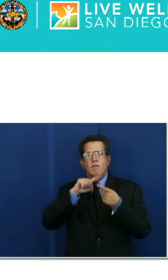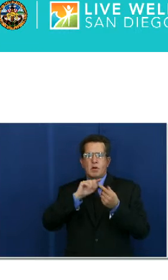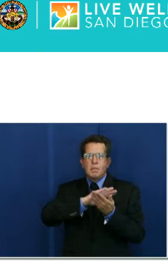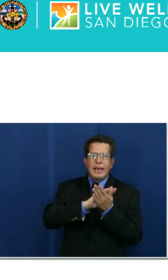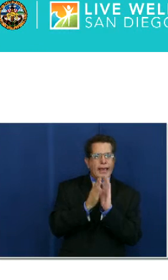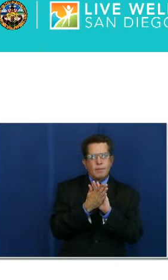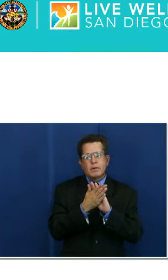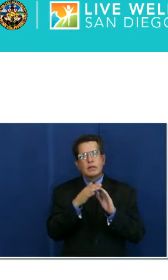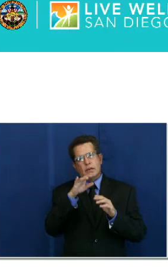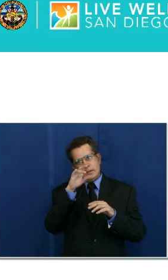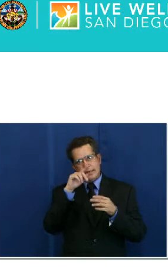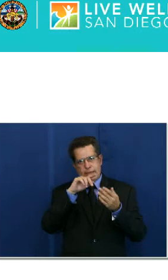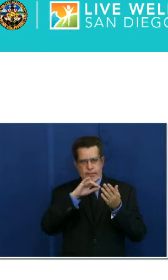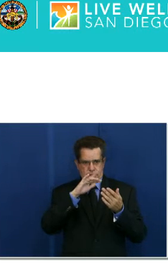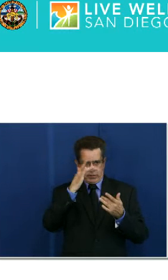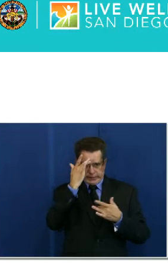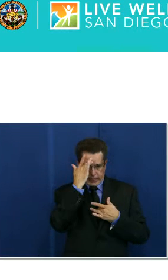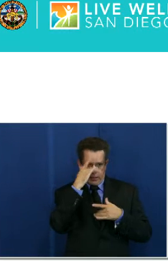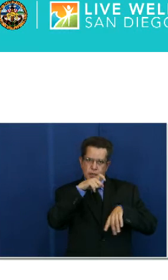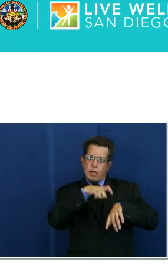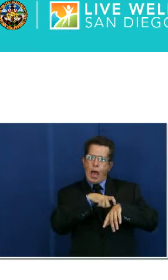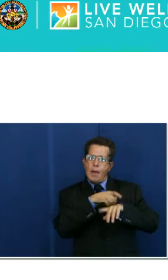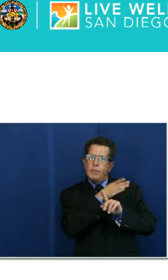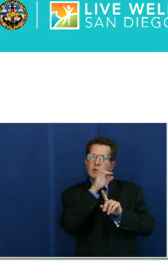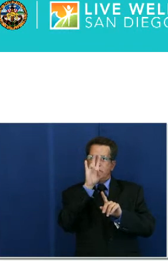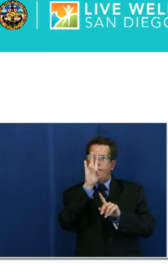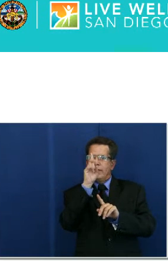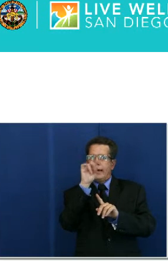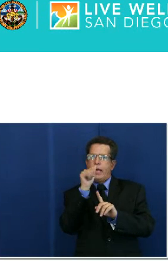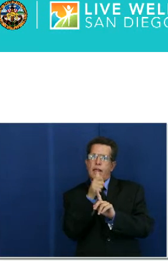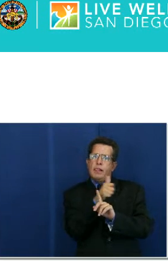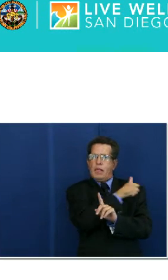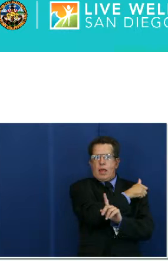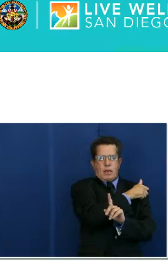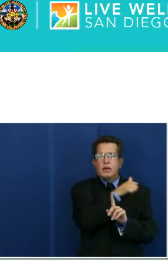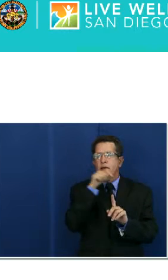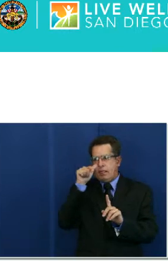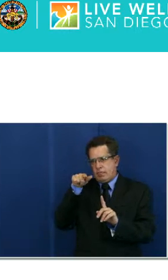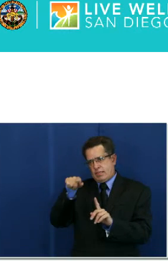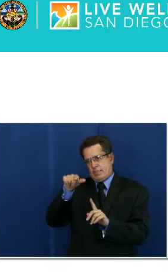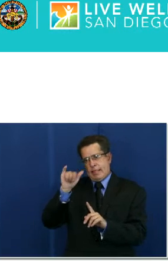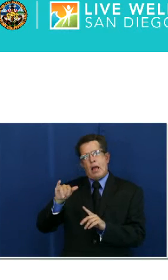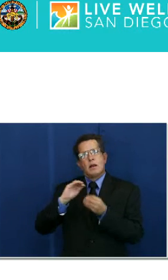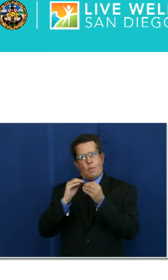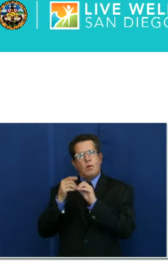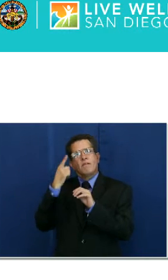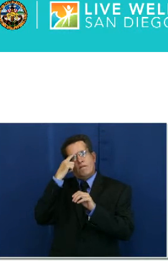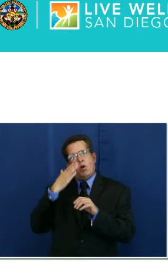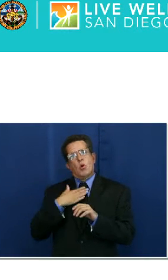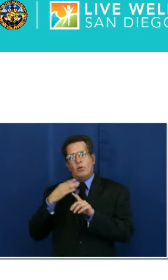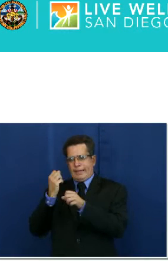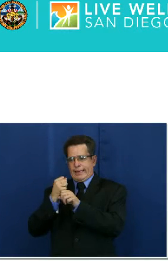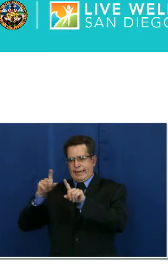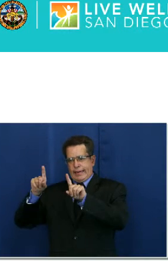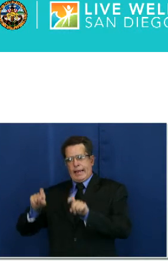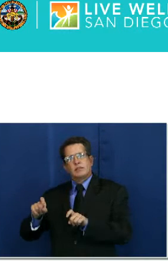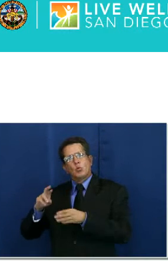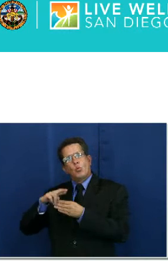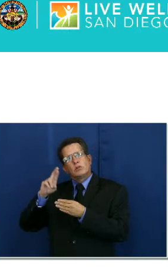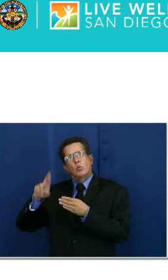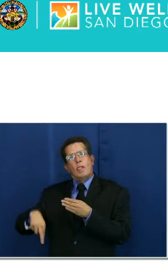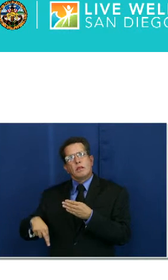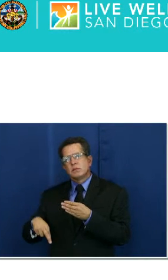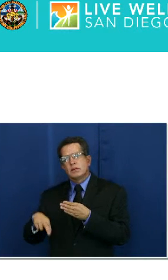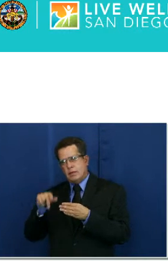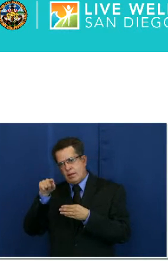a 7-day lag. The numbers we're sharing with you here are the daily positives based on when we get the test results back. And so you can't take